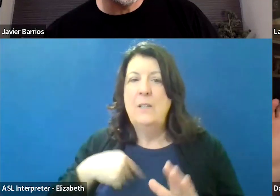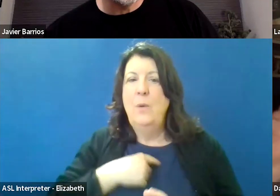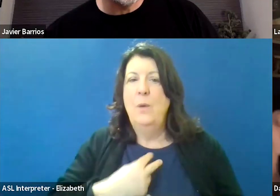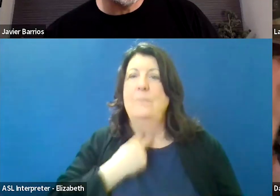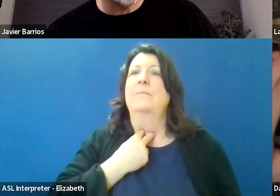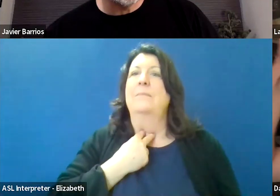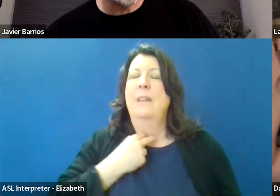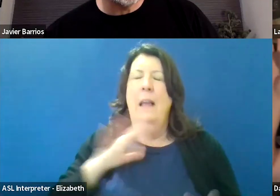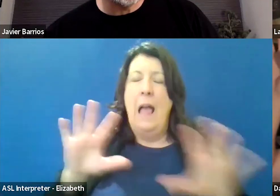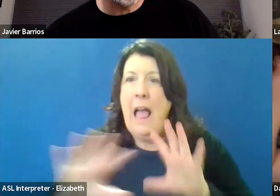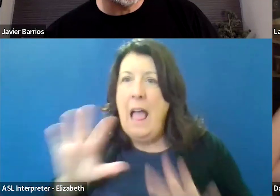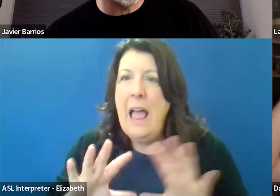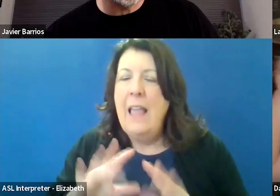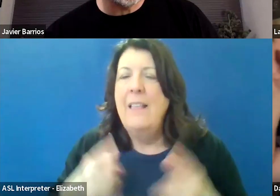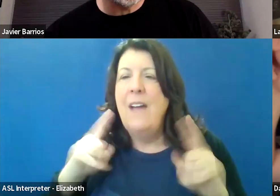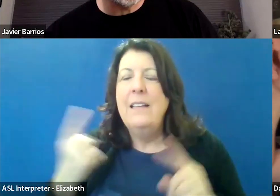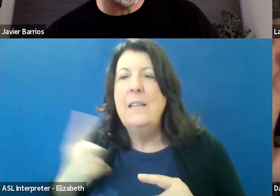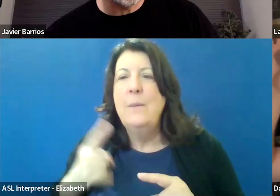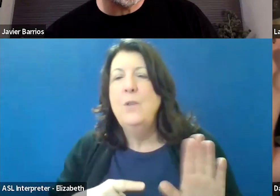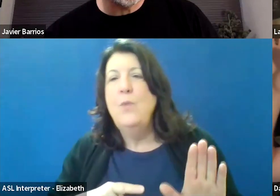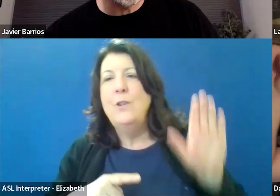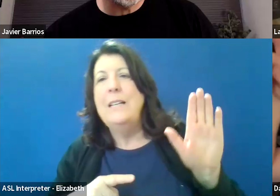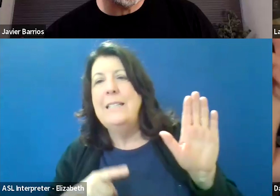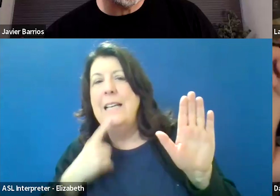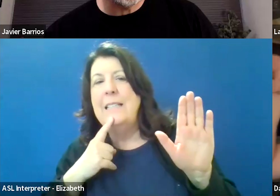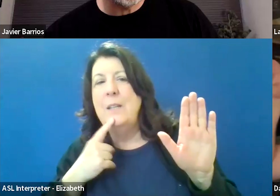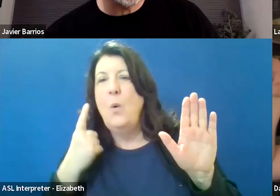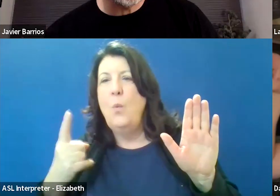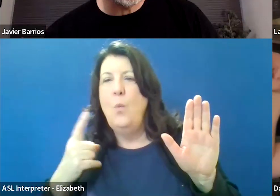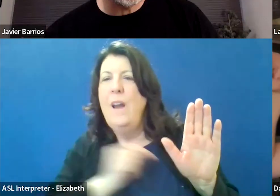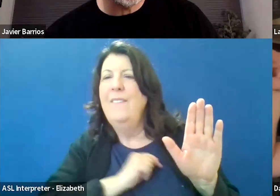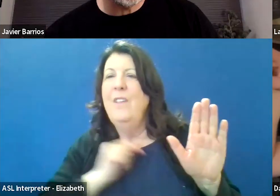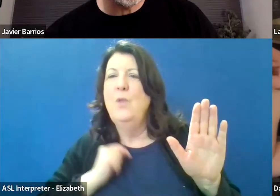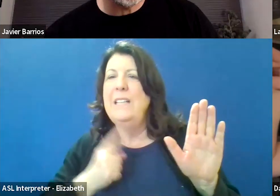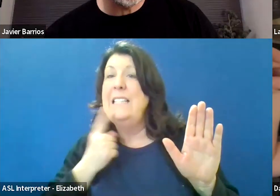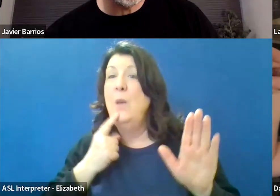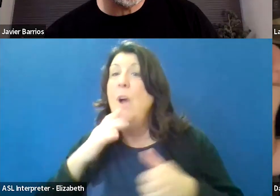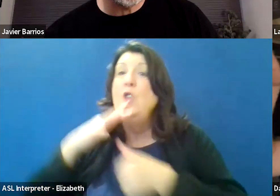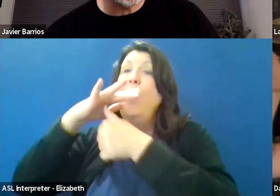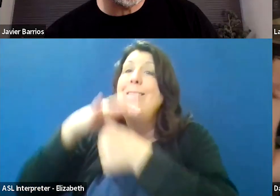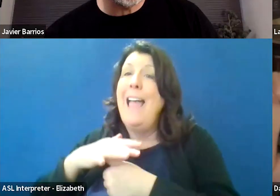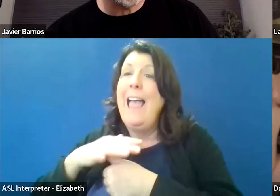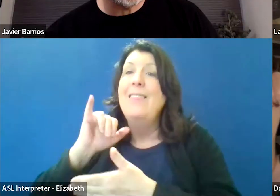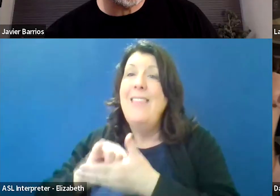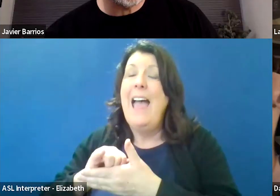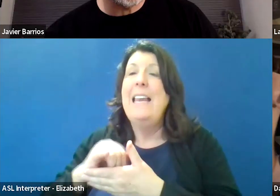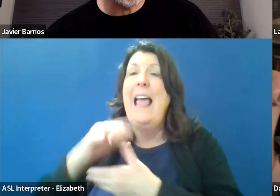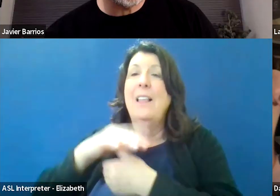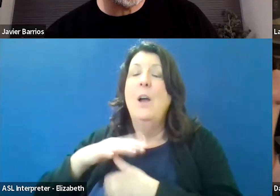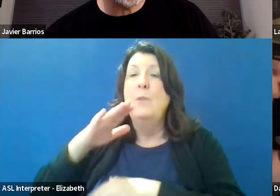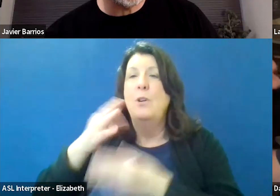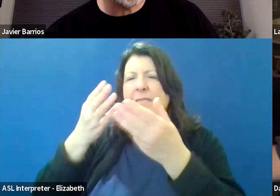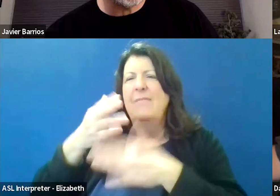and finally somebody raised a hand in the background and said, "Hey, one of the trustees, why don't you just land the helicopter on the football field, because that's where the